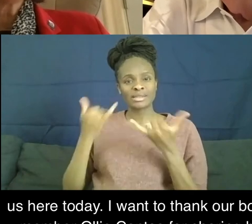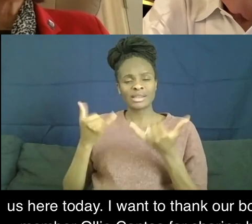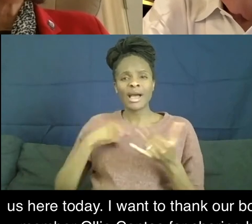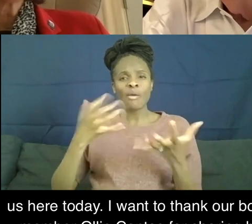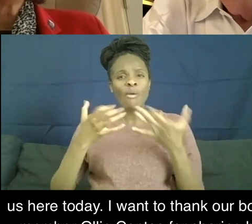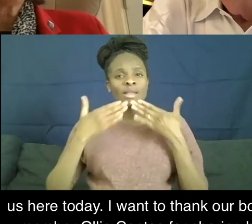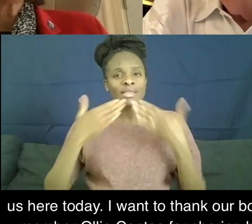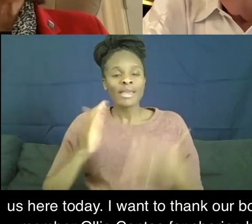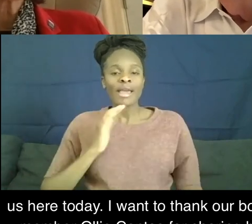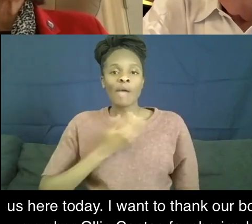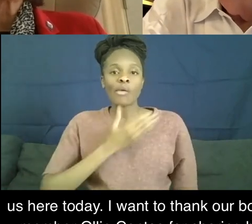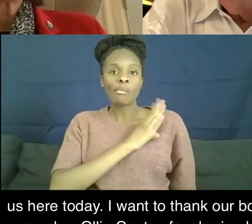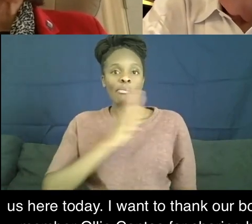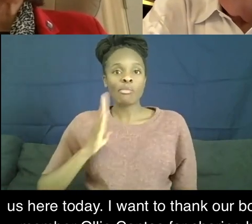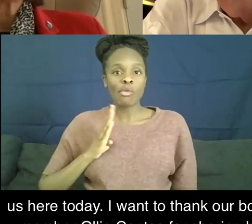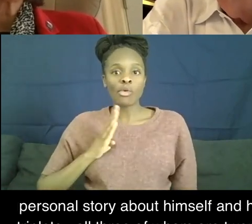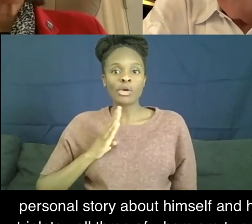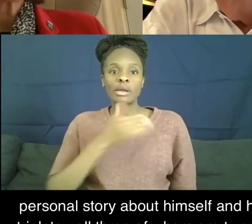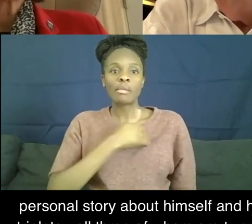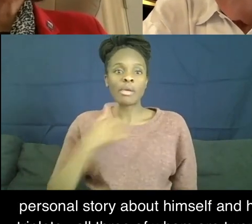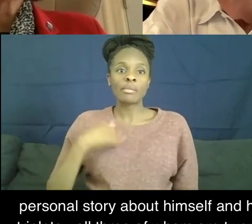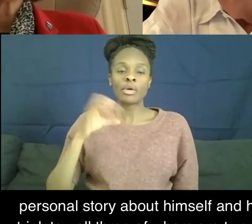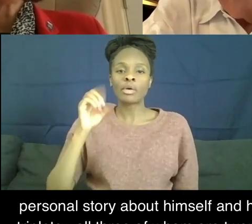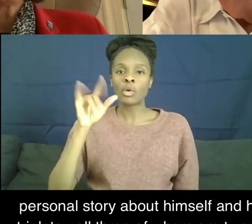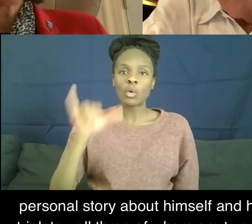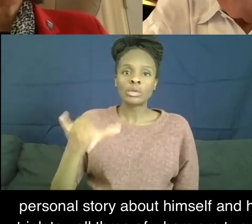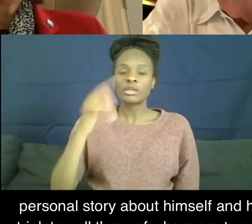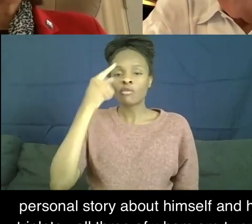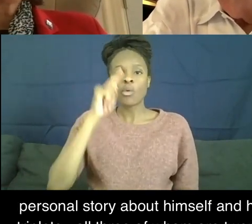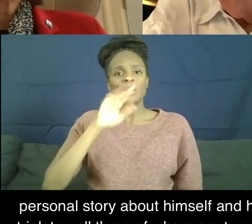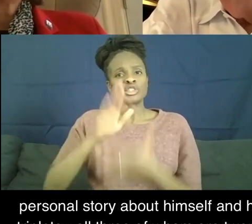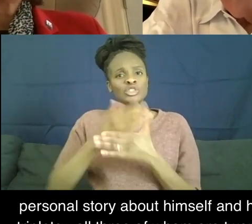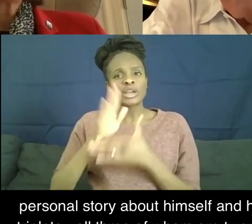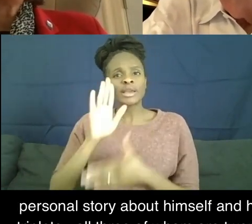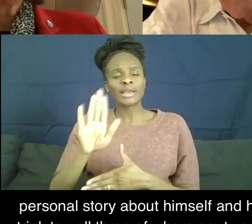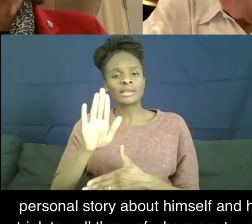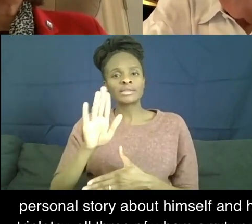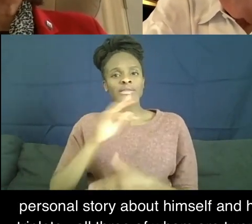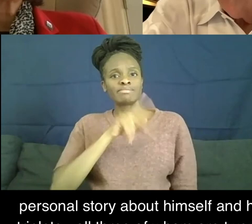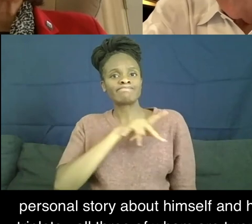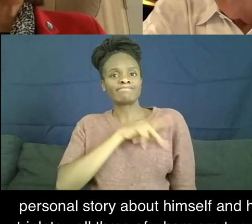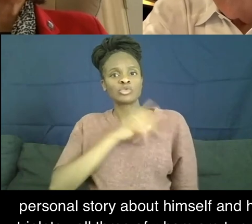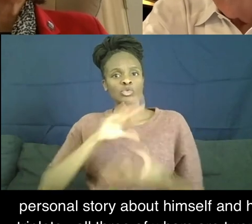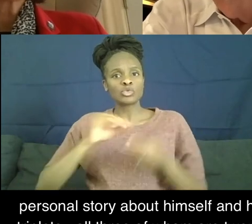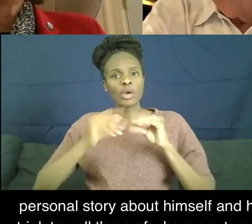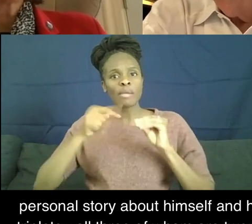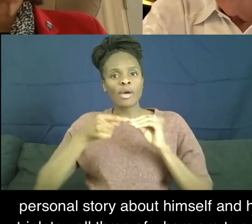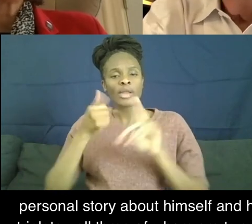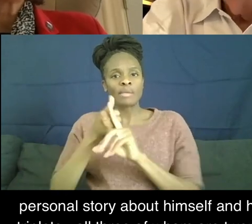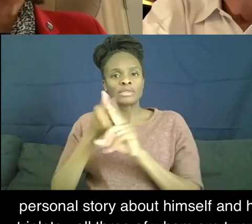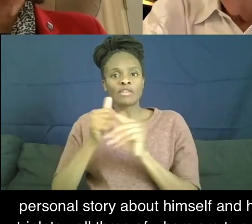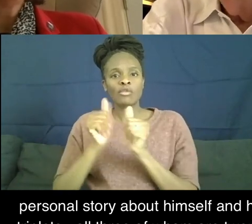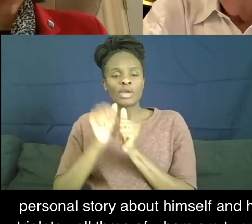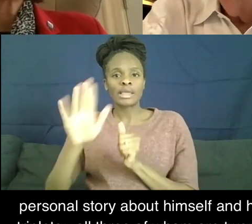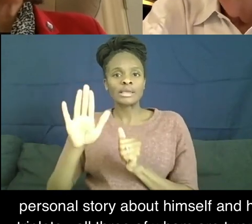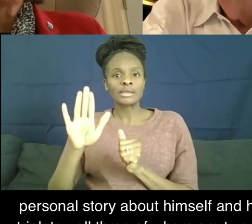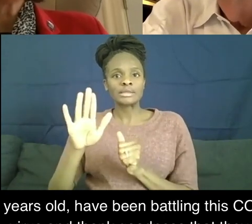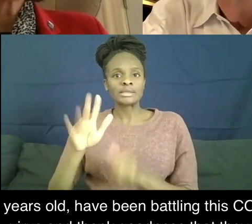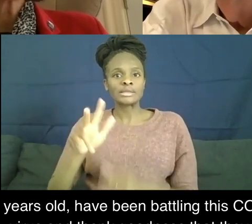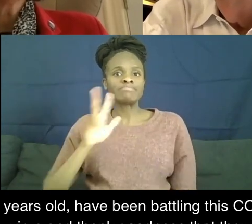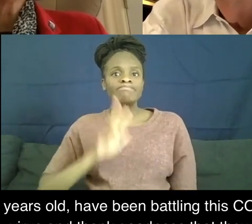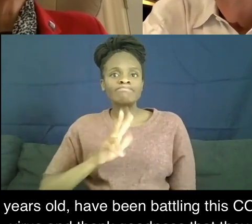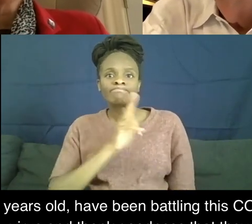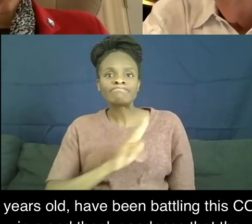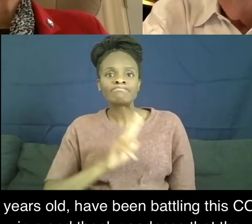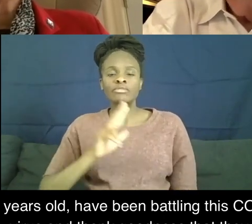board member, Oli Cantos for sharing his personal story about himself and his triplets, all three of whom are 20